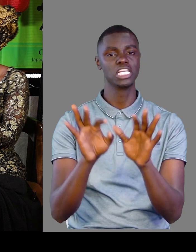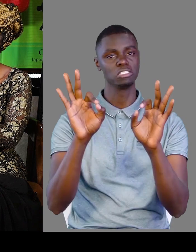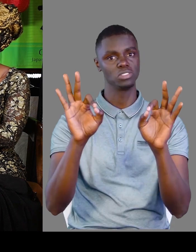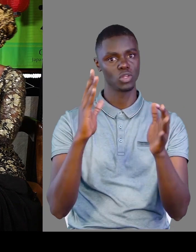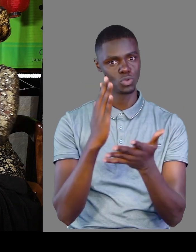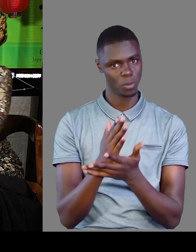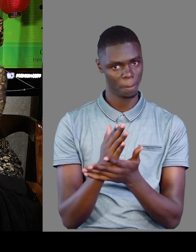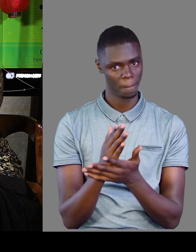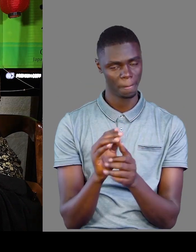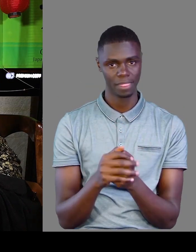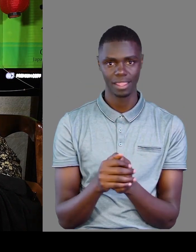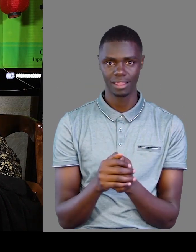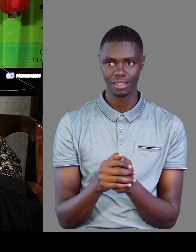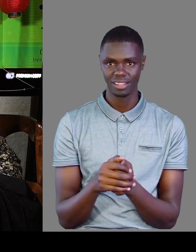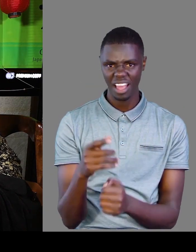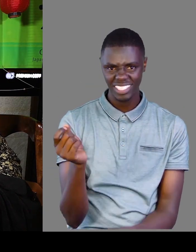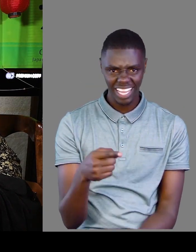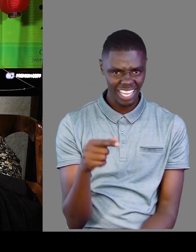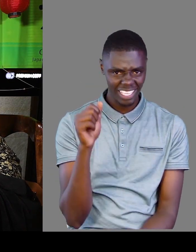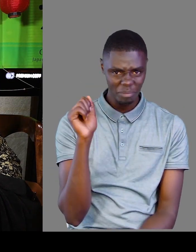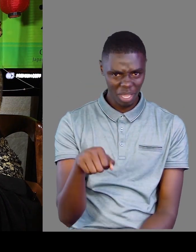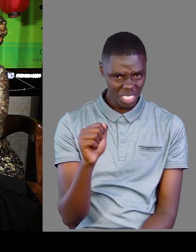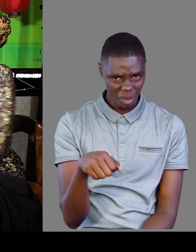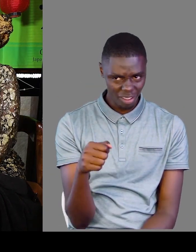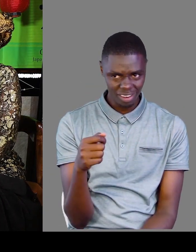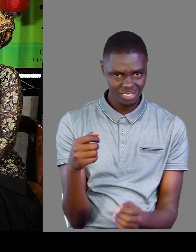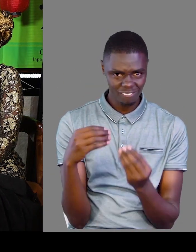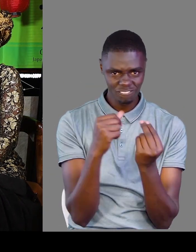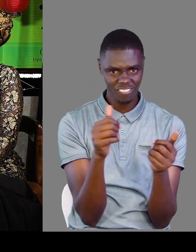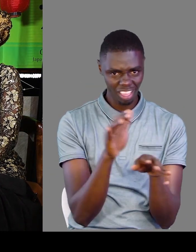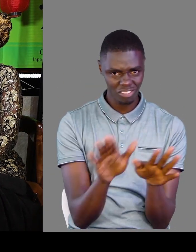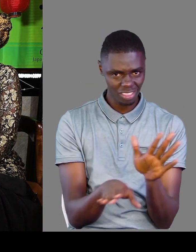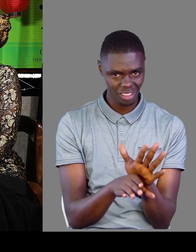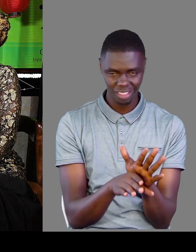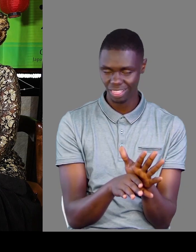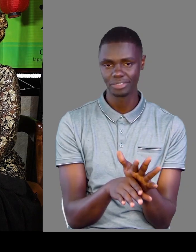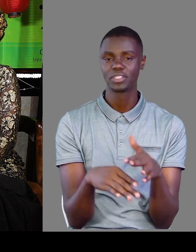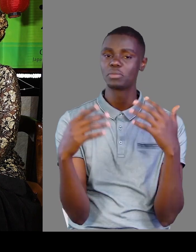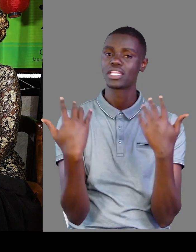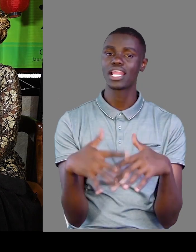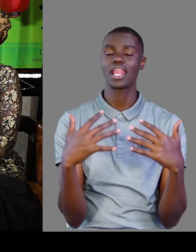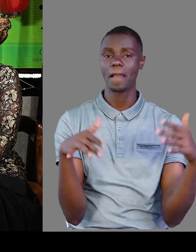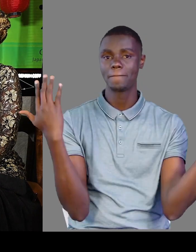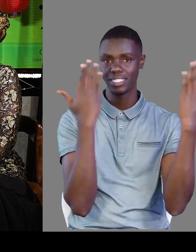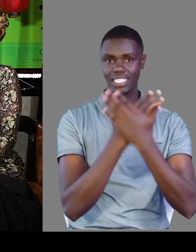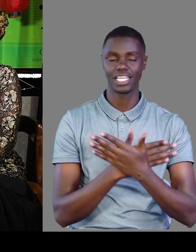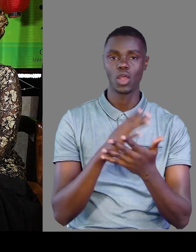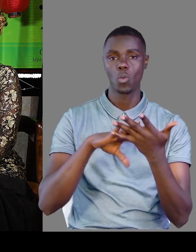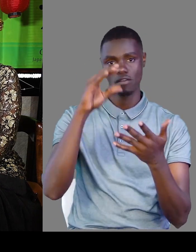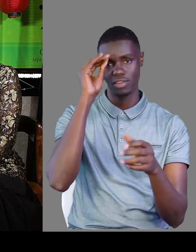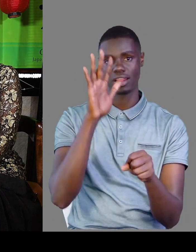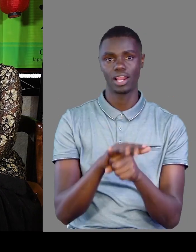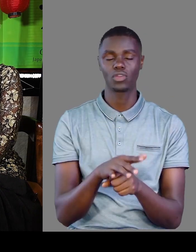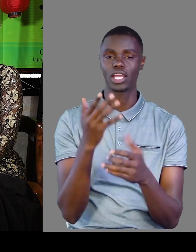has joined us today. Kama kawaida mimi najua mtanipata kama Nduko 254 on all social media platforms. Mwendo kwa